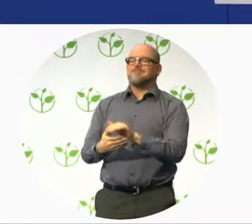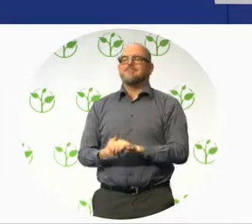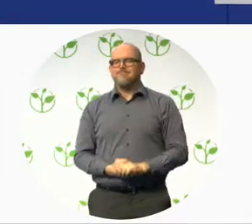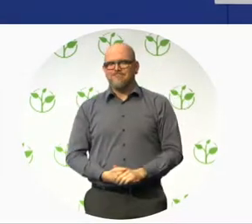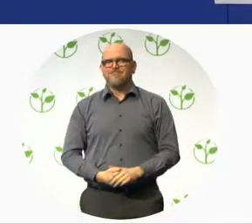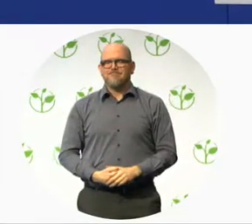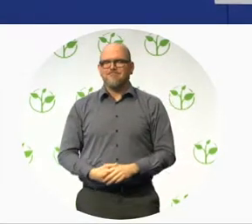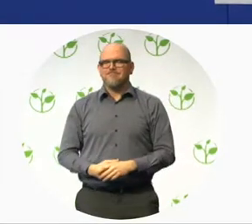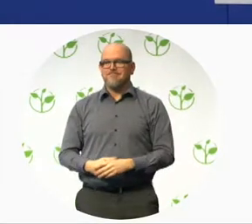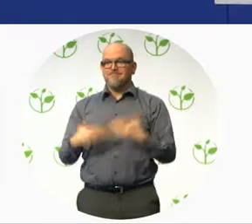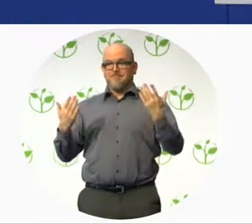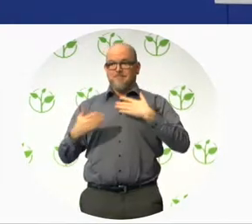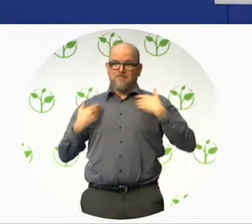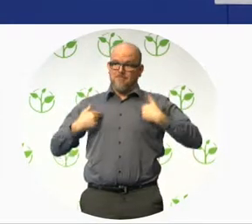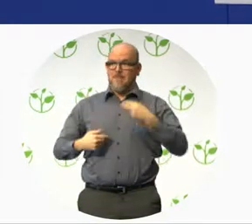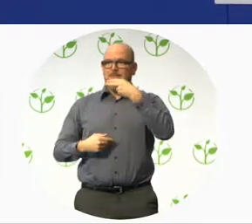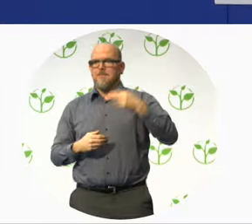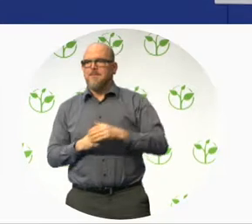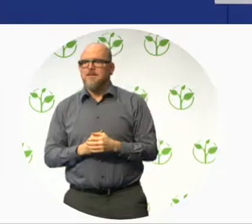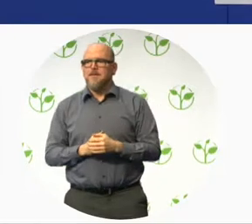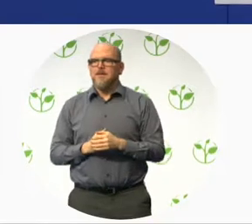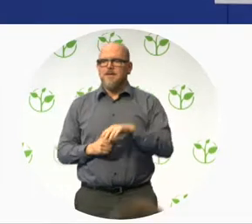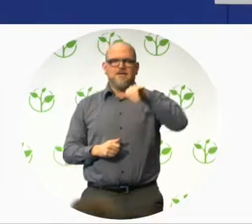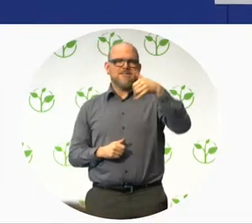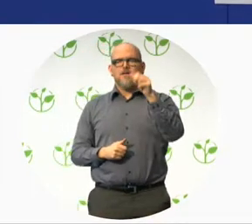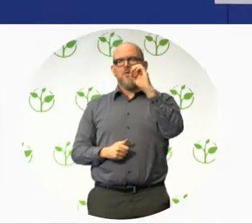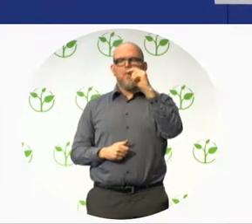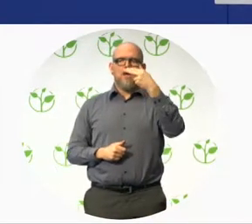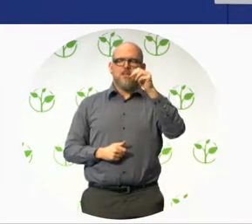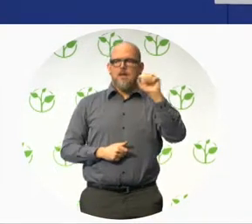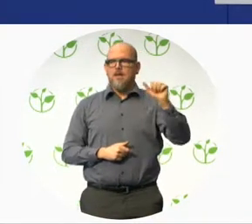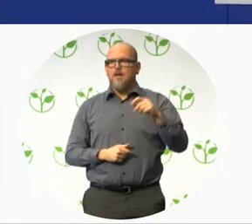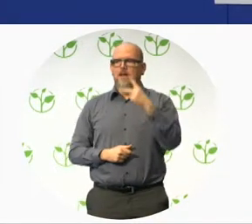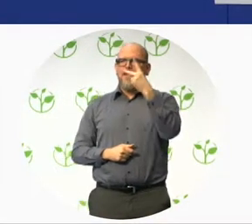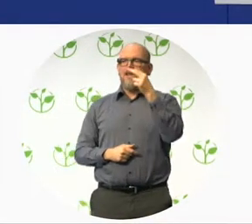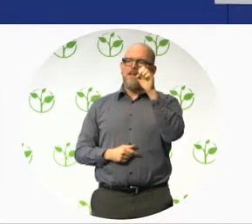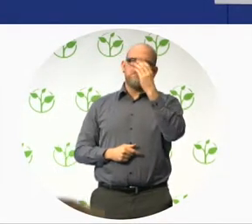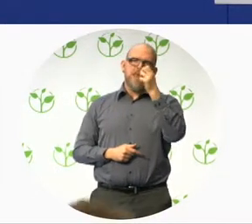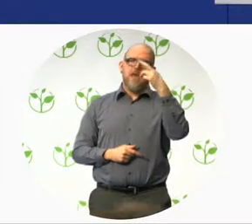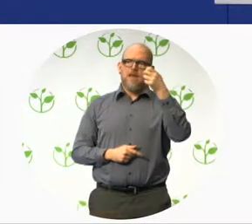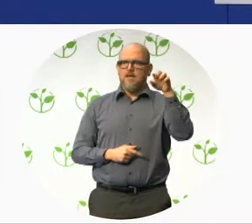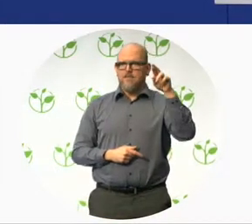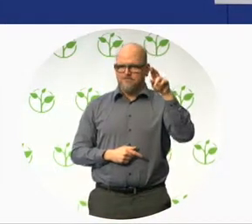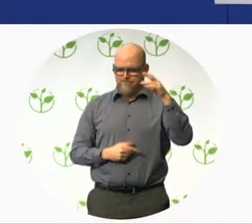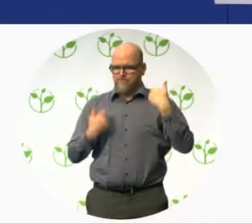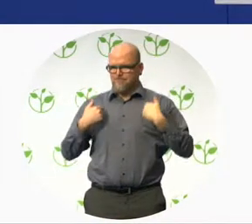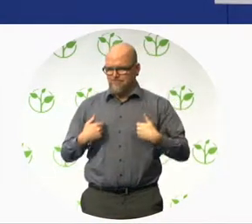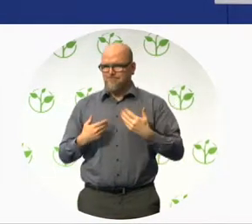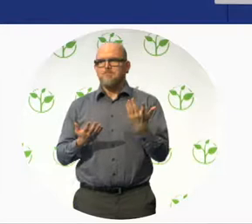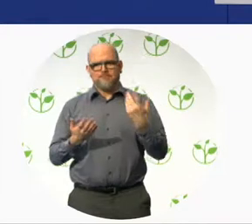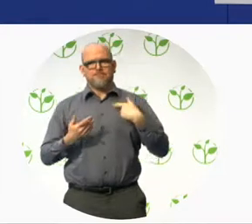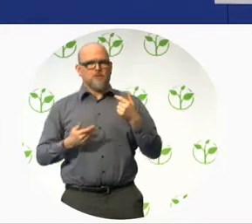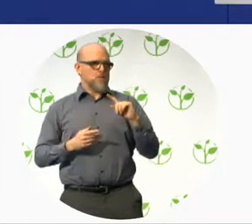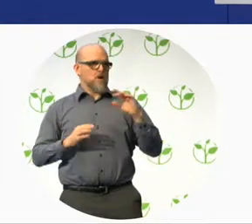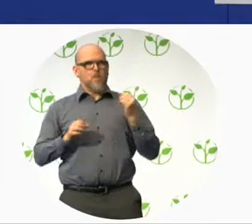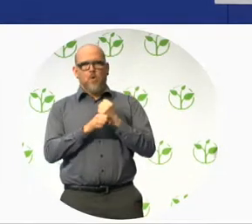My name is Joanna Kinberger. I have the honor of presenting this session today. I work for Equalizent here in Vienna, but you can probably